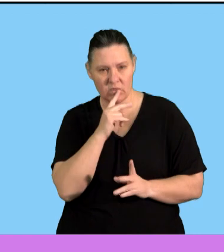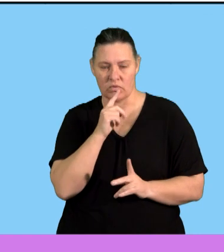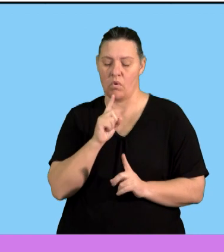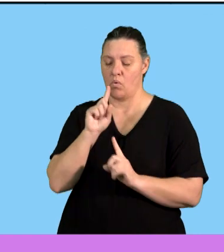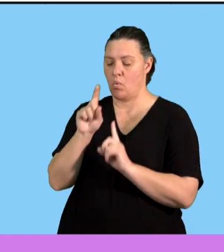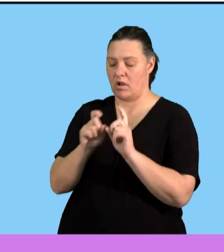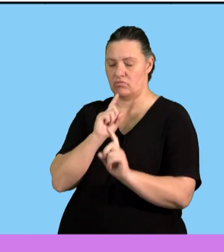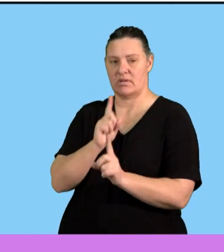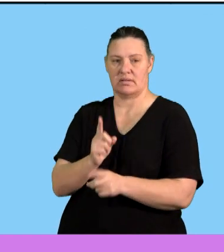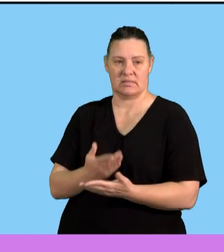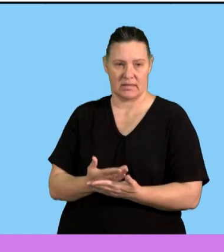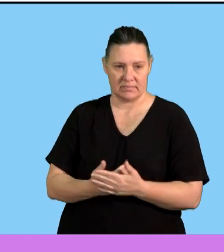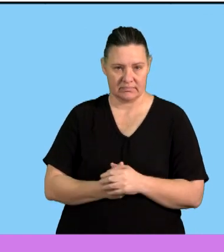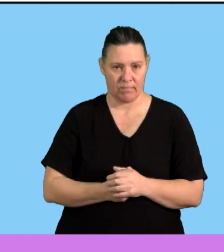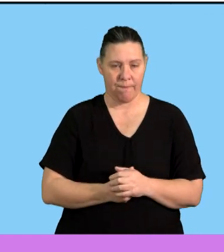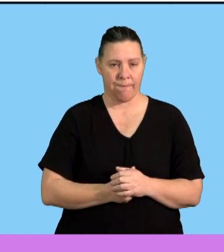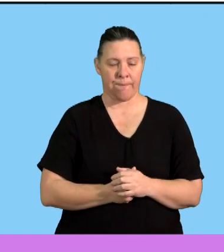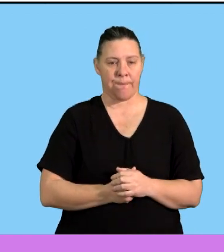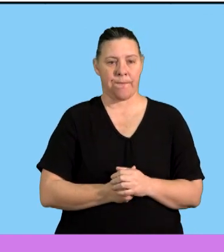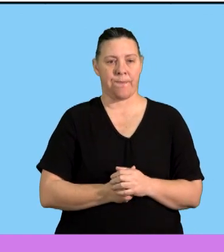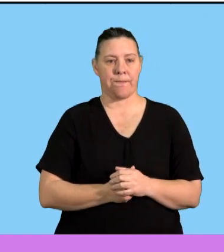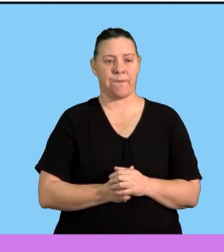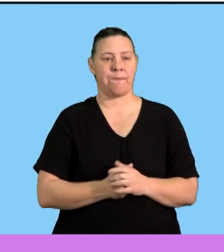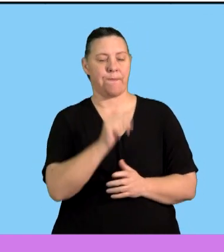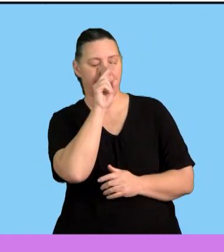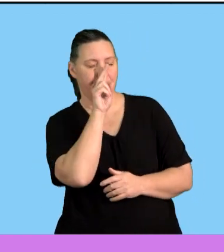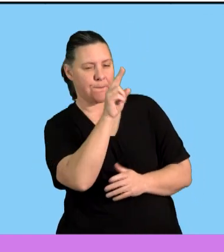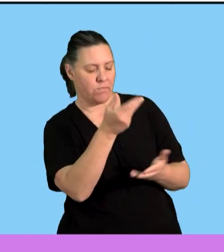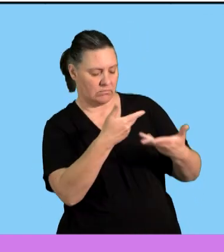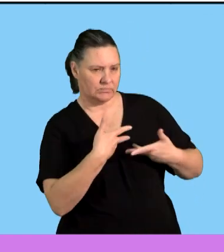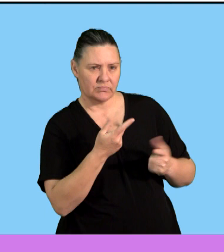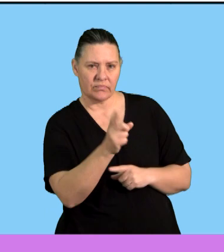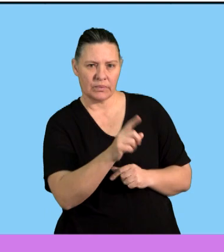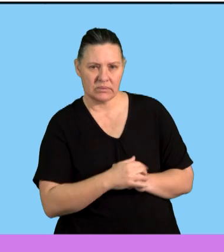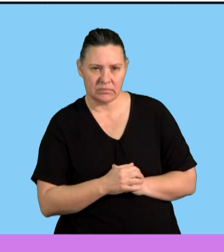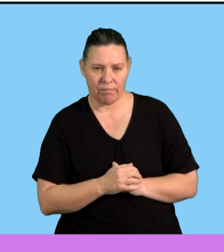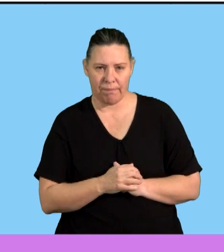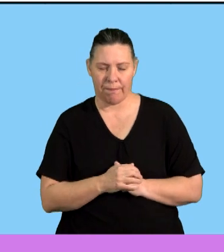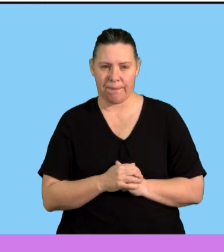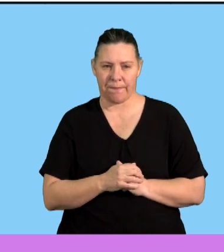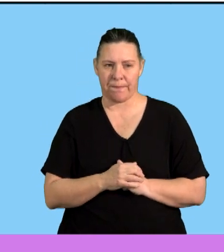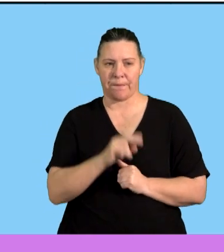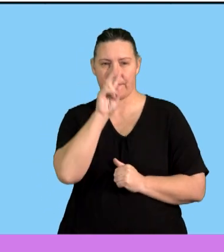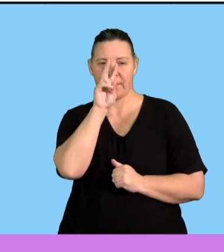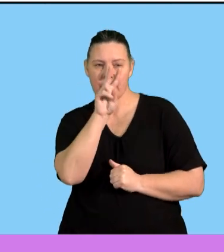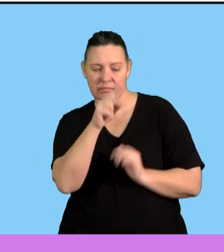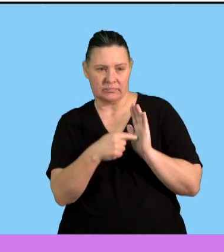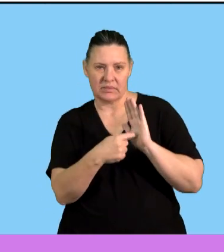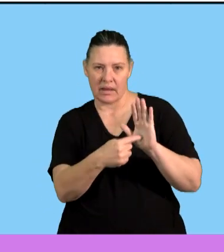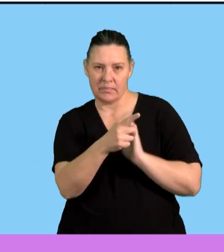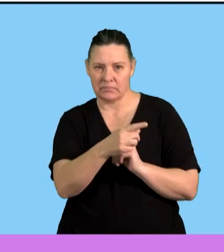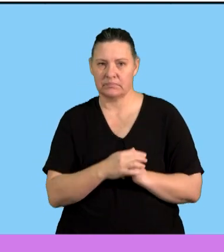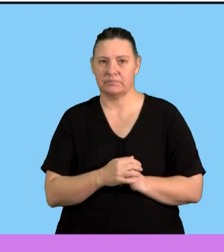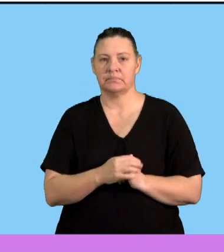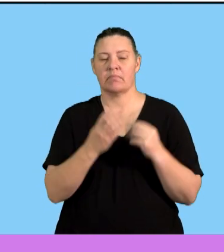question that follow. Now guys, let's take some time out and look at what is presented to us. So looking at our diagram, we'll